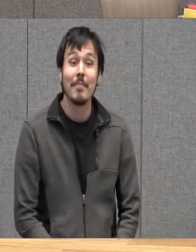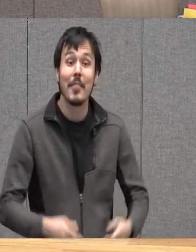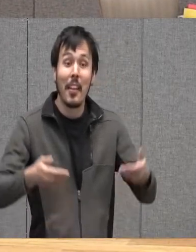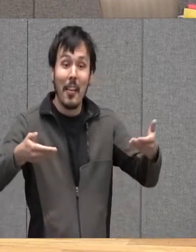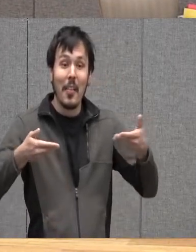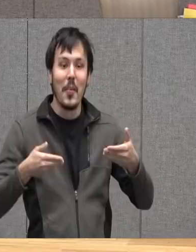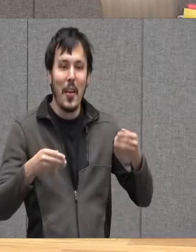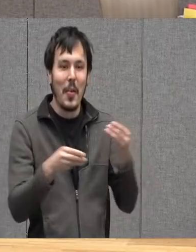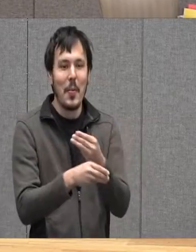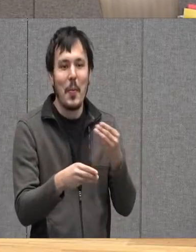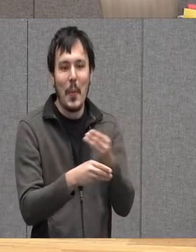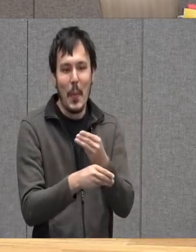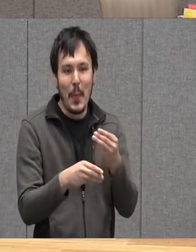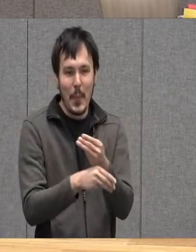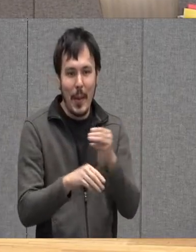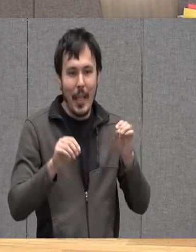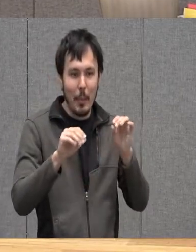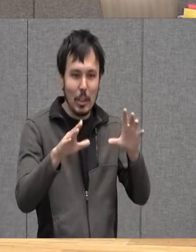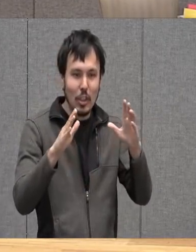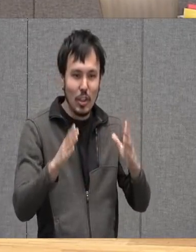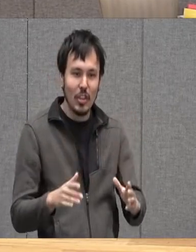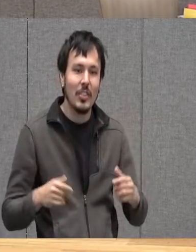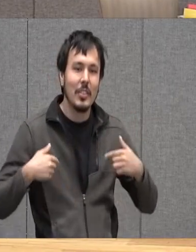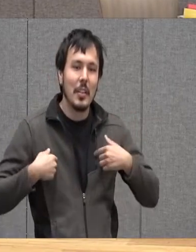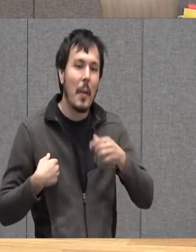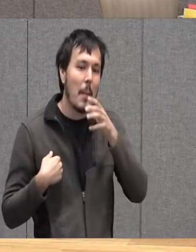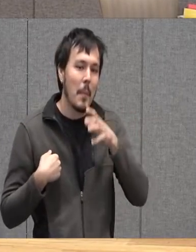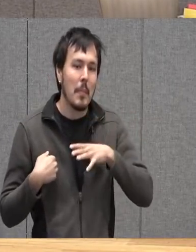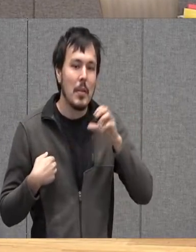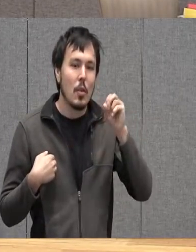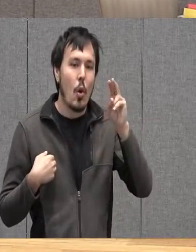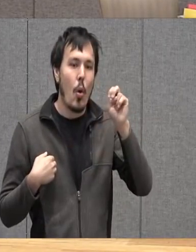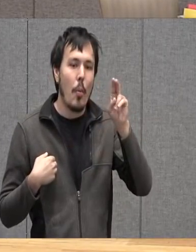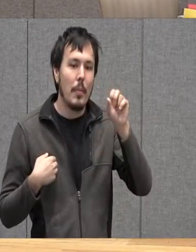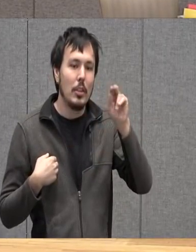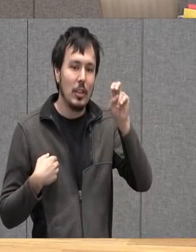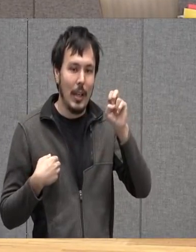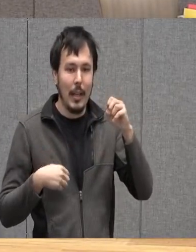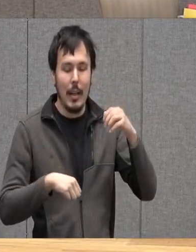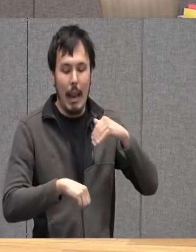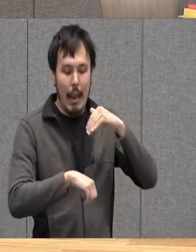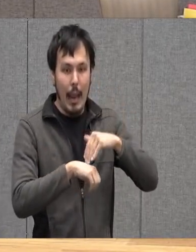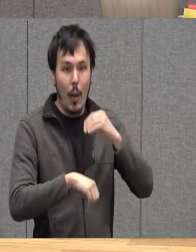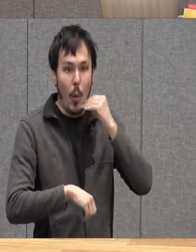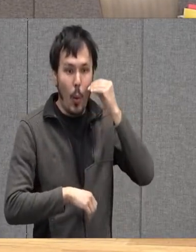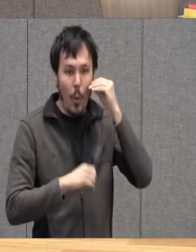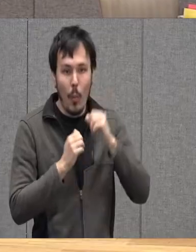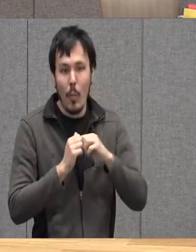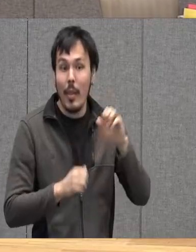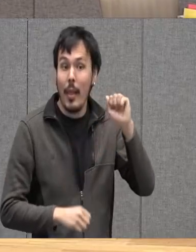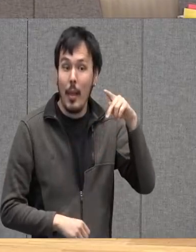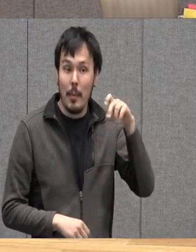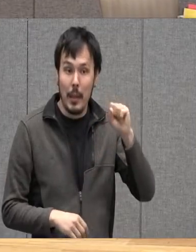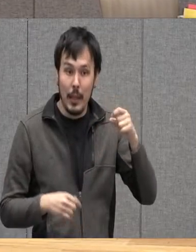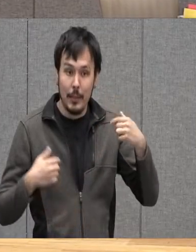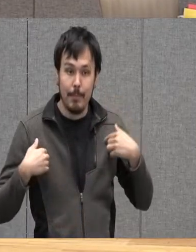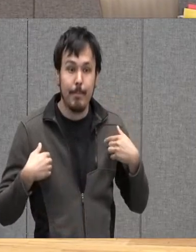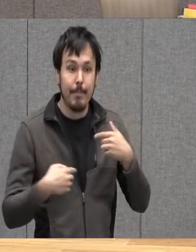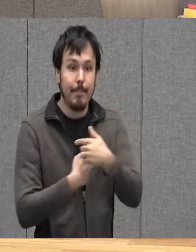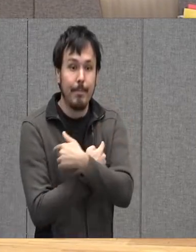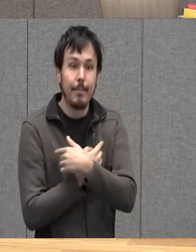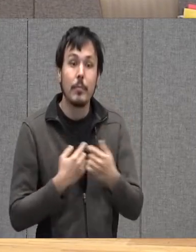Welcome, mathematicians. I'm Miss Obenshane, and you're with APS at Home. This morning, we're going to do